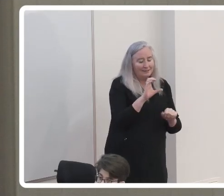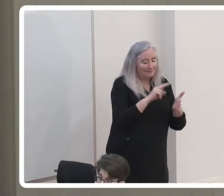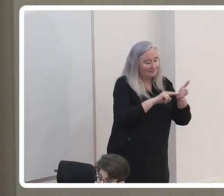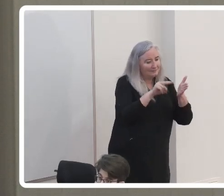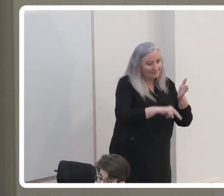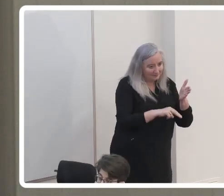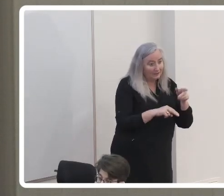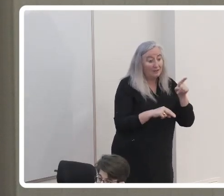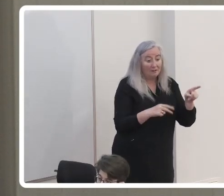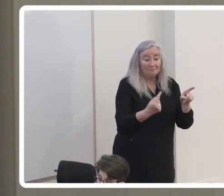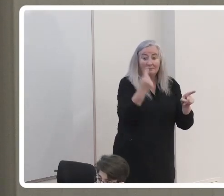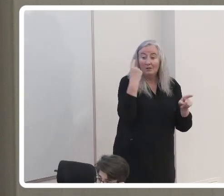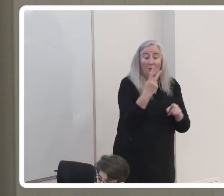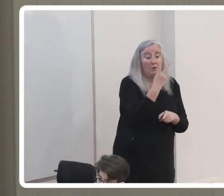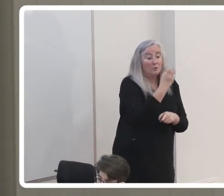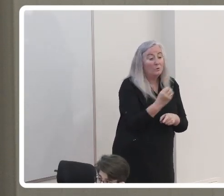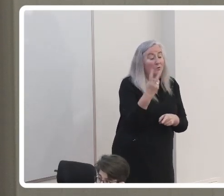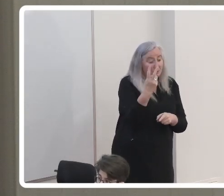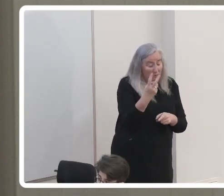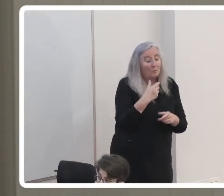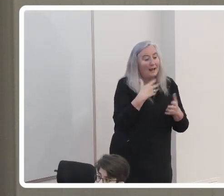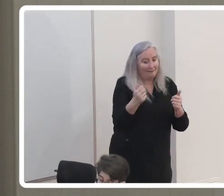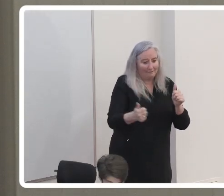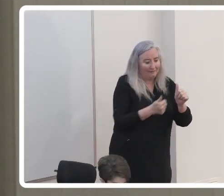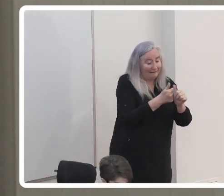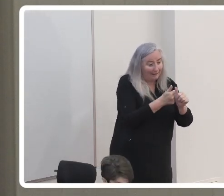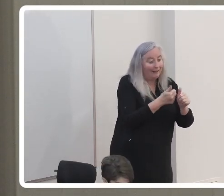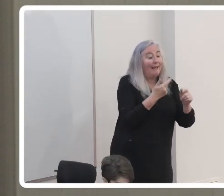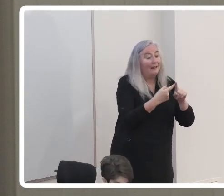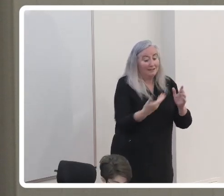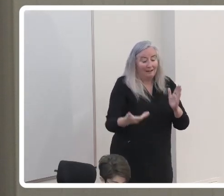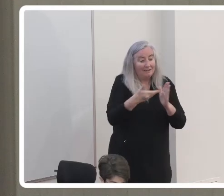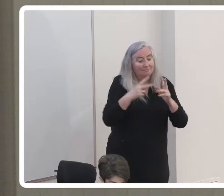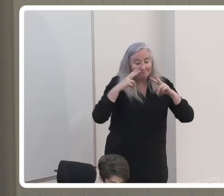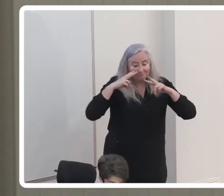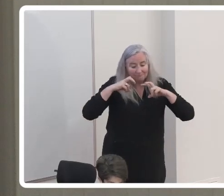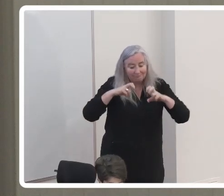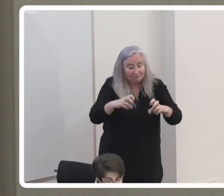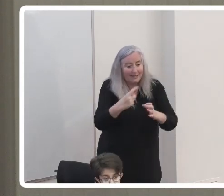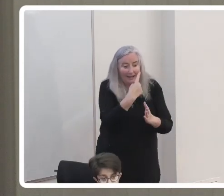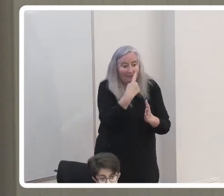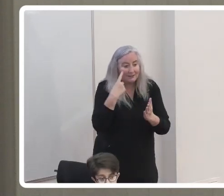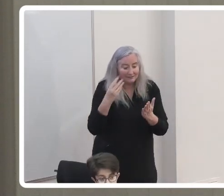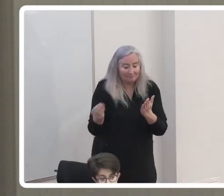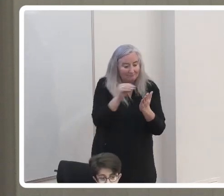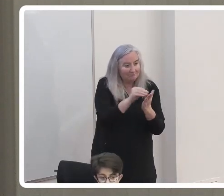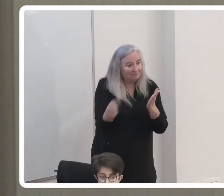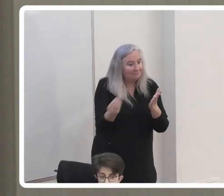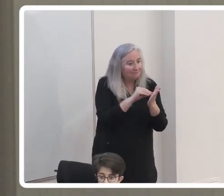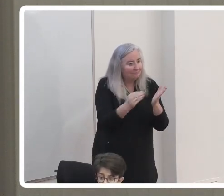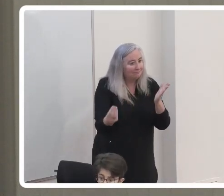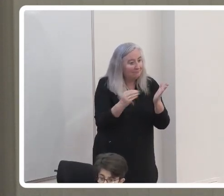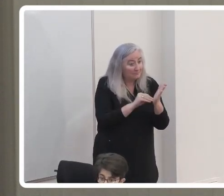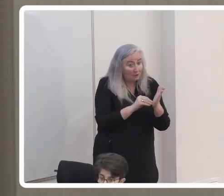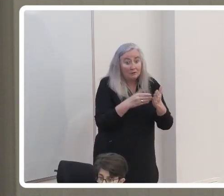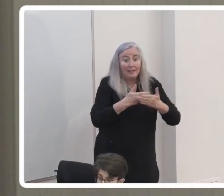2018, we had gathered strong support from allies and solid evidence. This moment presented a strategic opportunity to ensure that issues